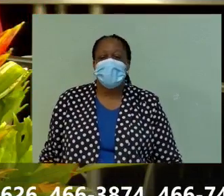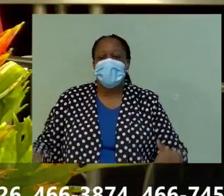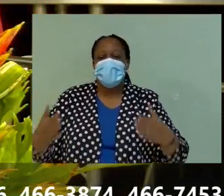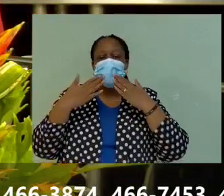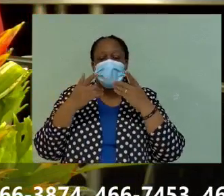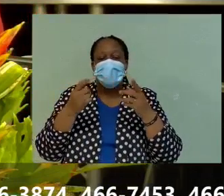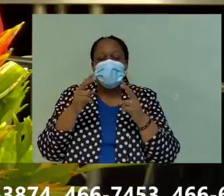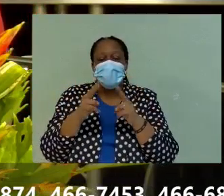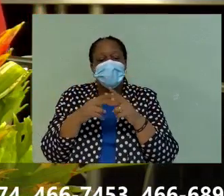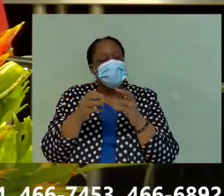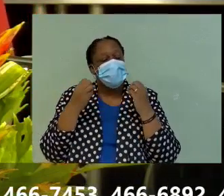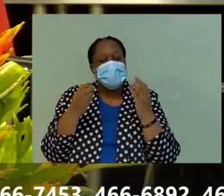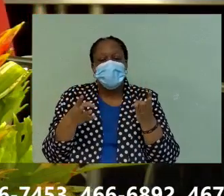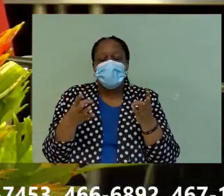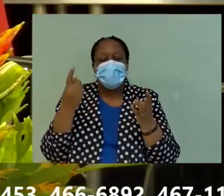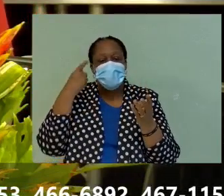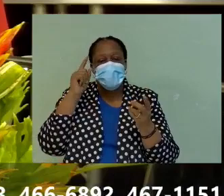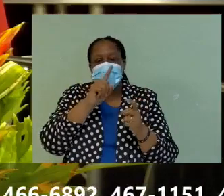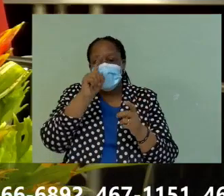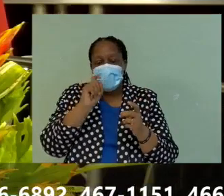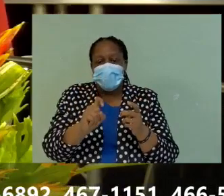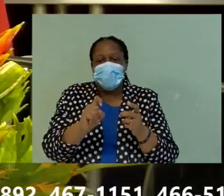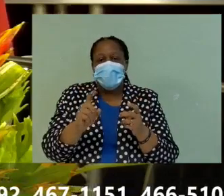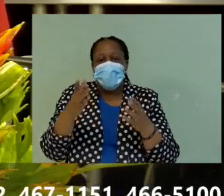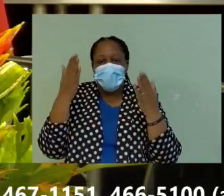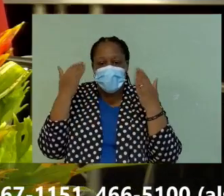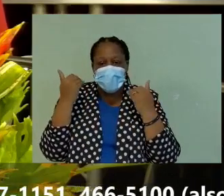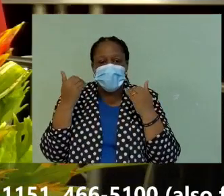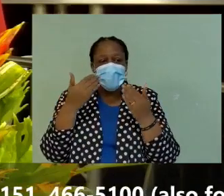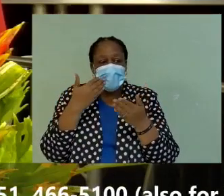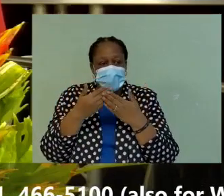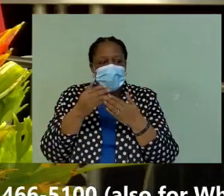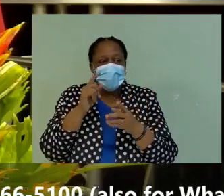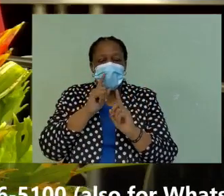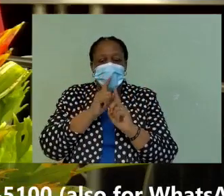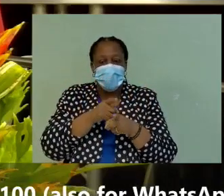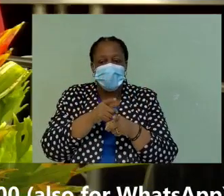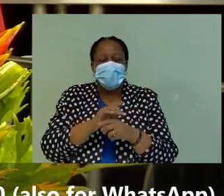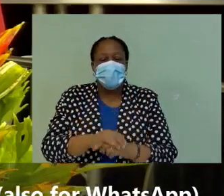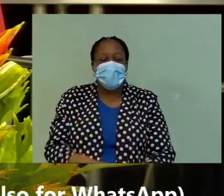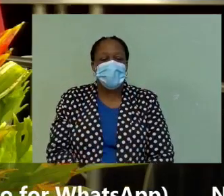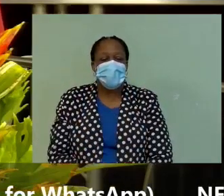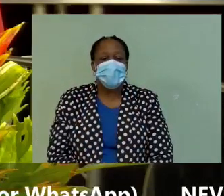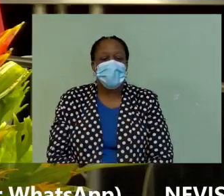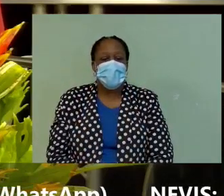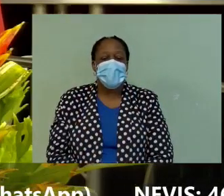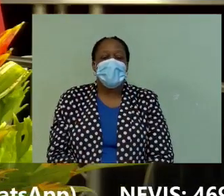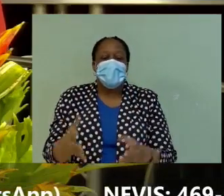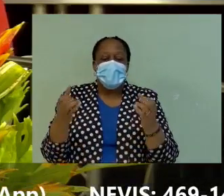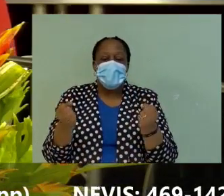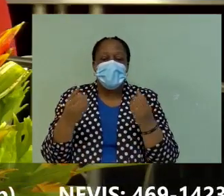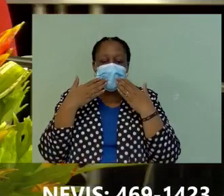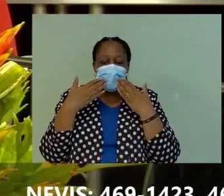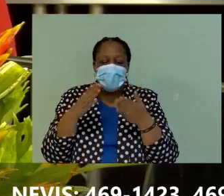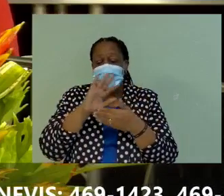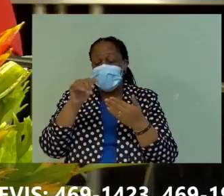they were adequately answered. I would like to thank all those